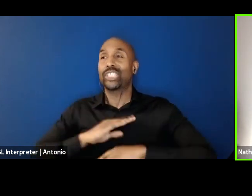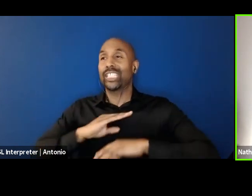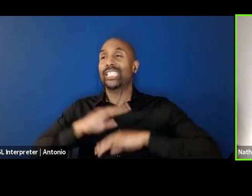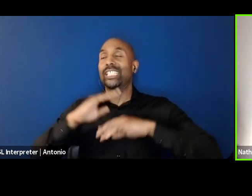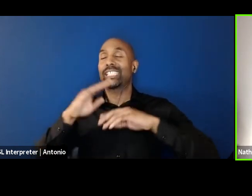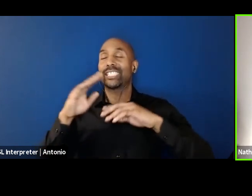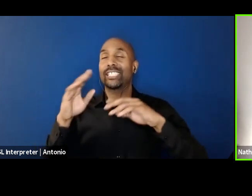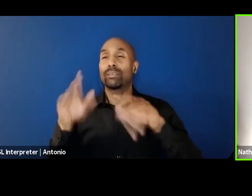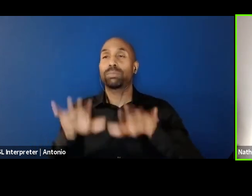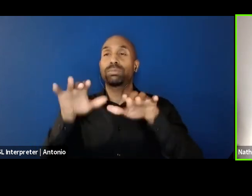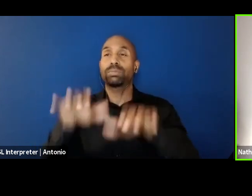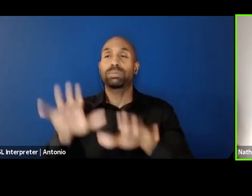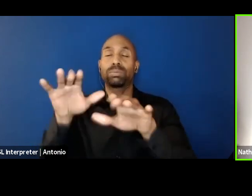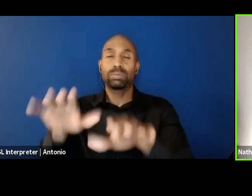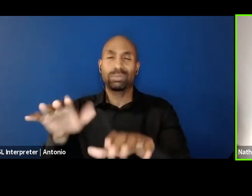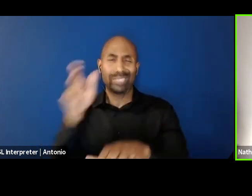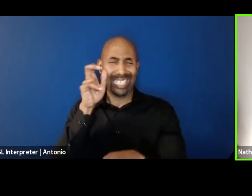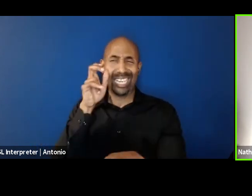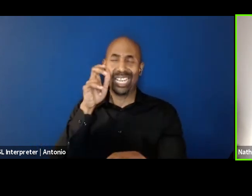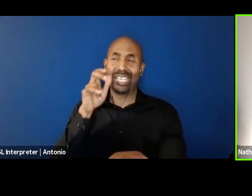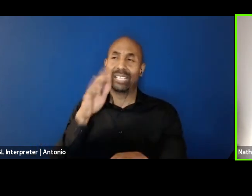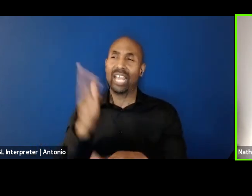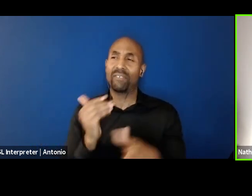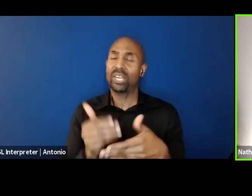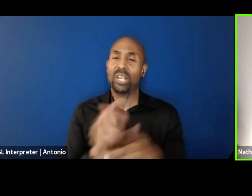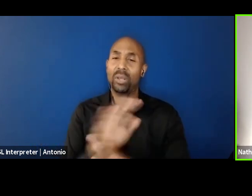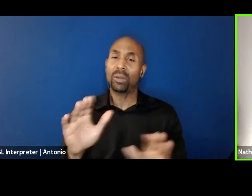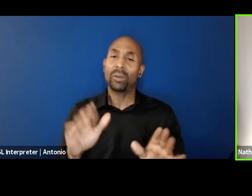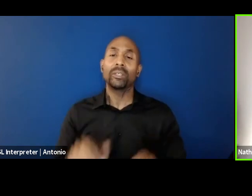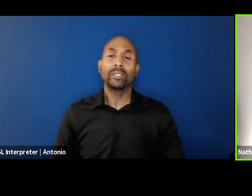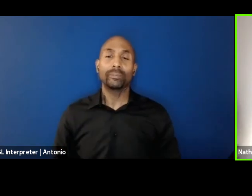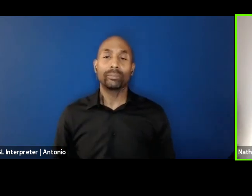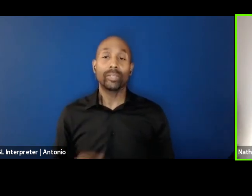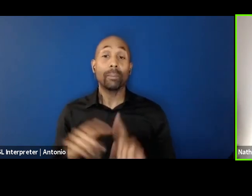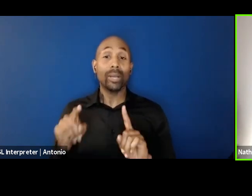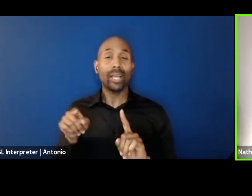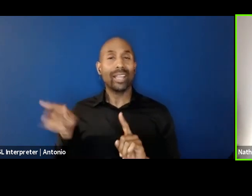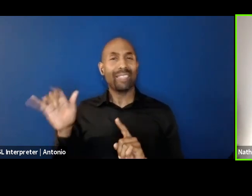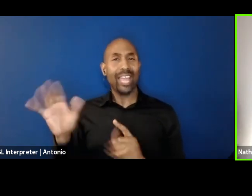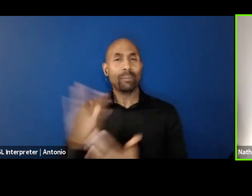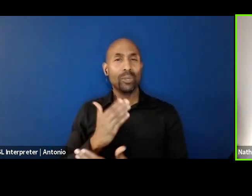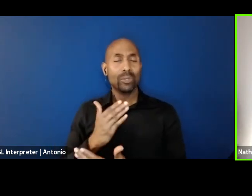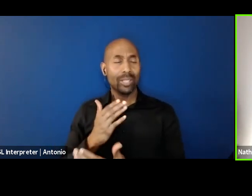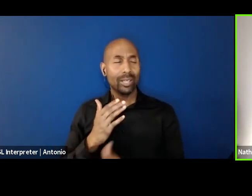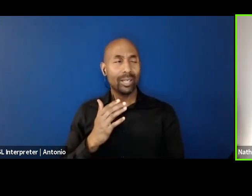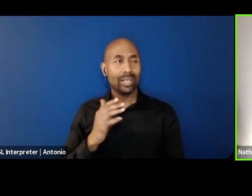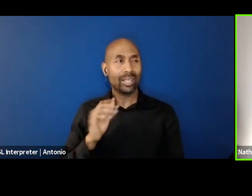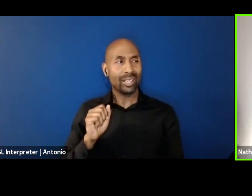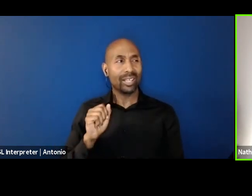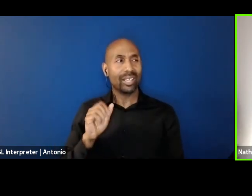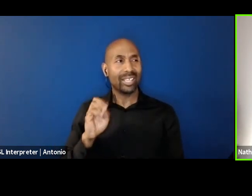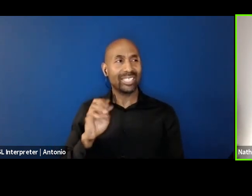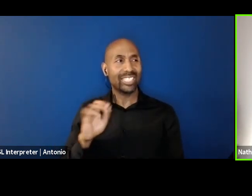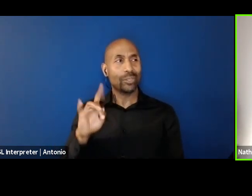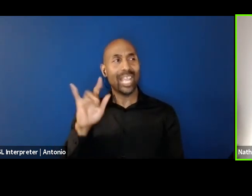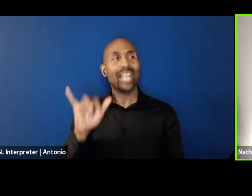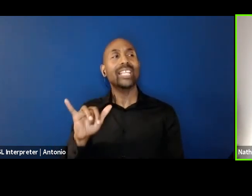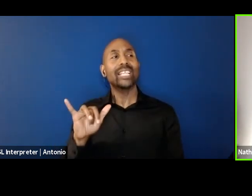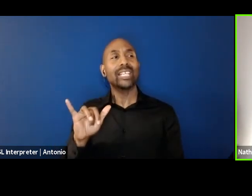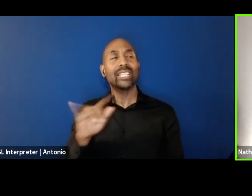Seriality, black saint said, is the interrogated lyric striking back, a